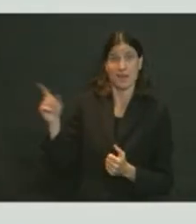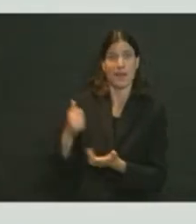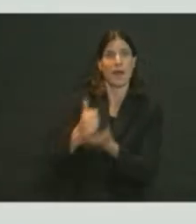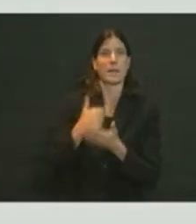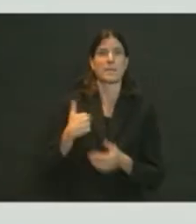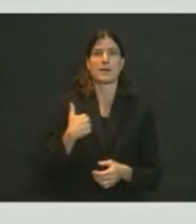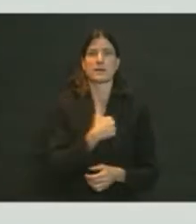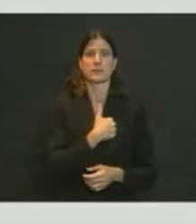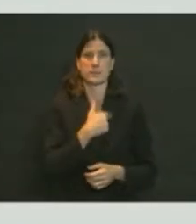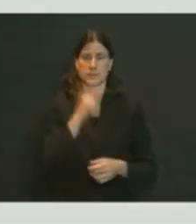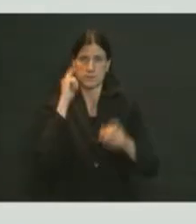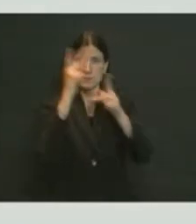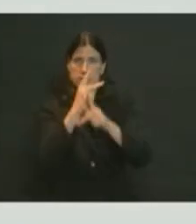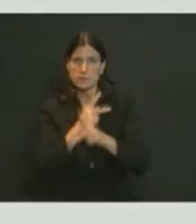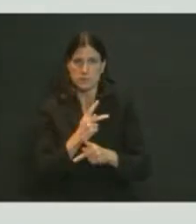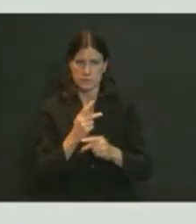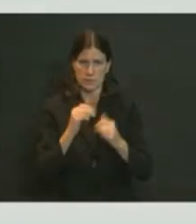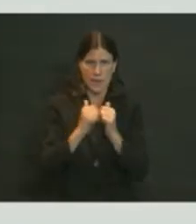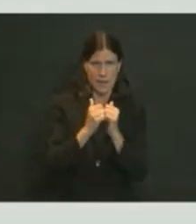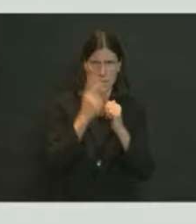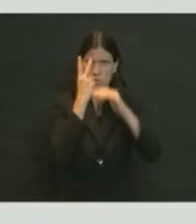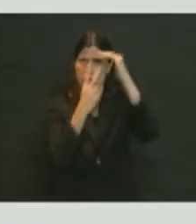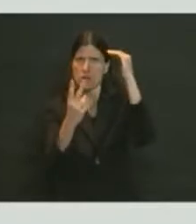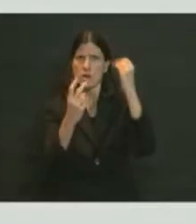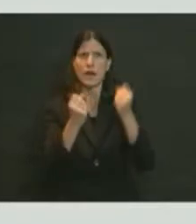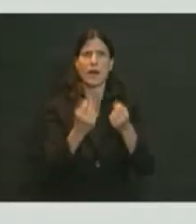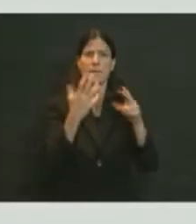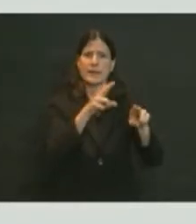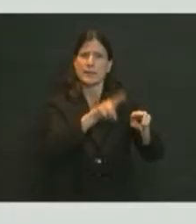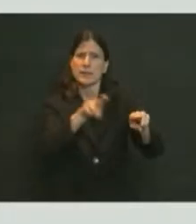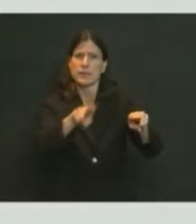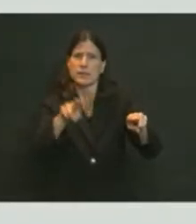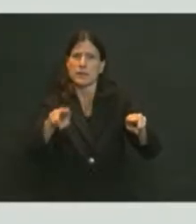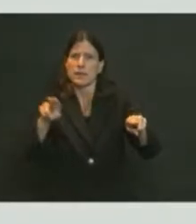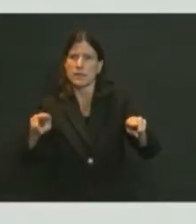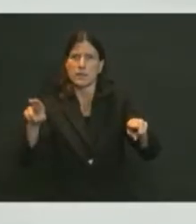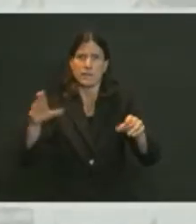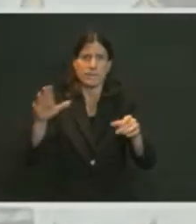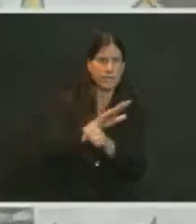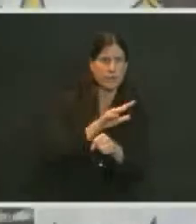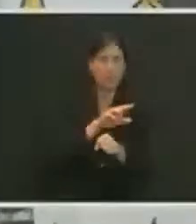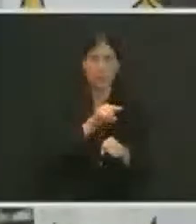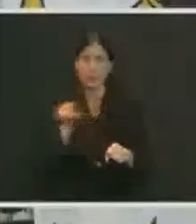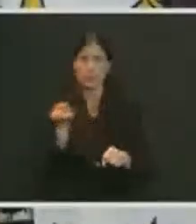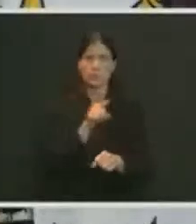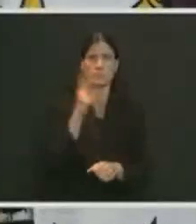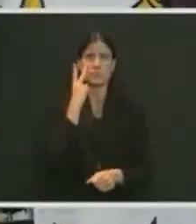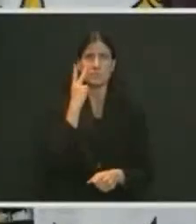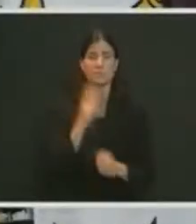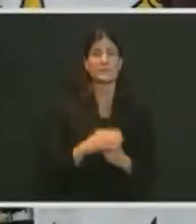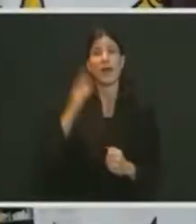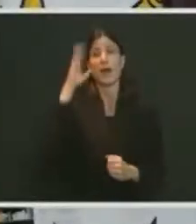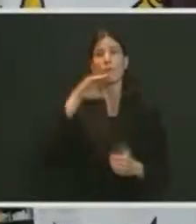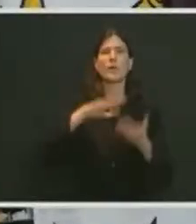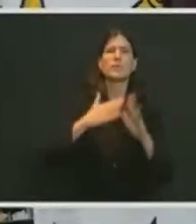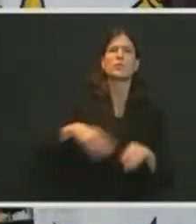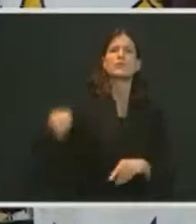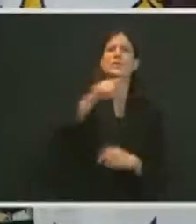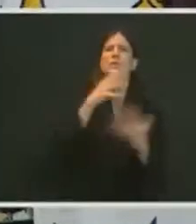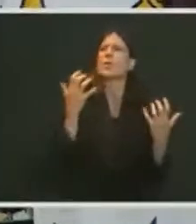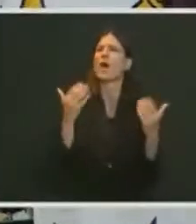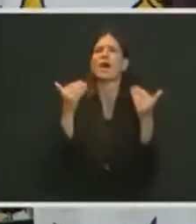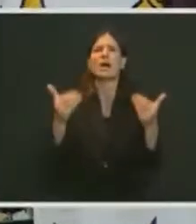we have to take it slowly. Right? These folks, some people are frustrated it's too slow. I get that. I wish it could go